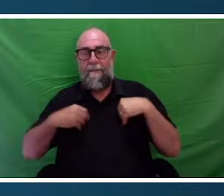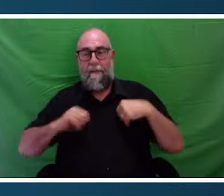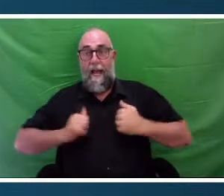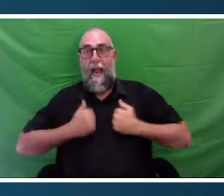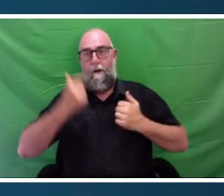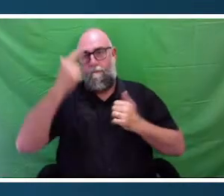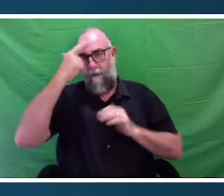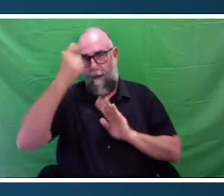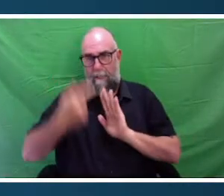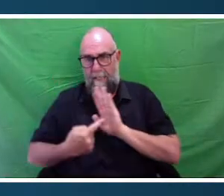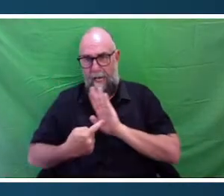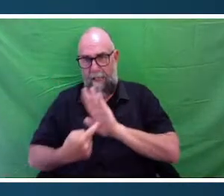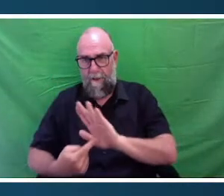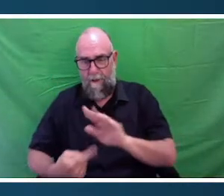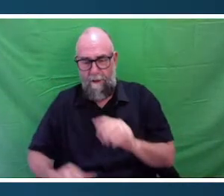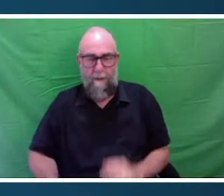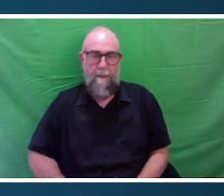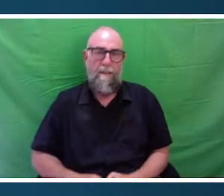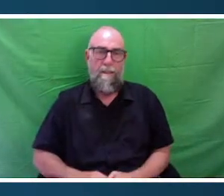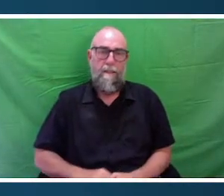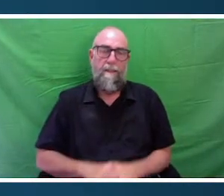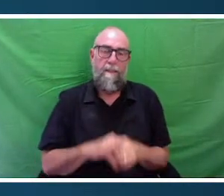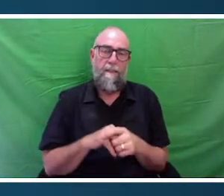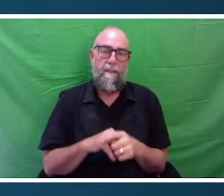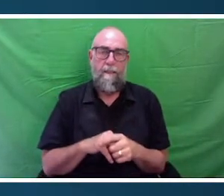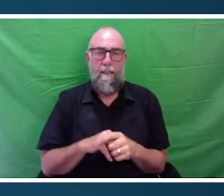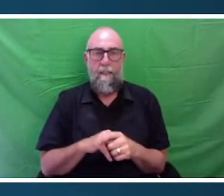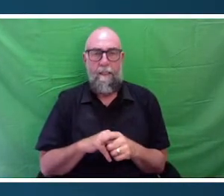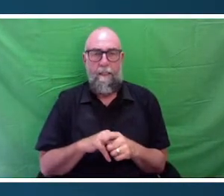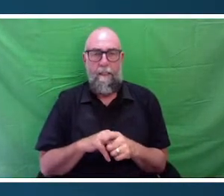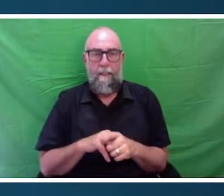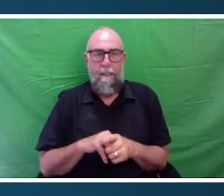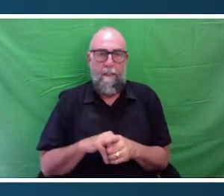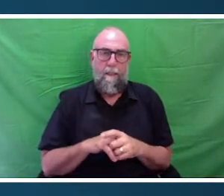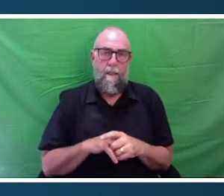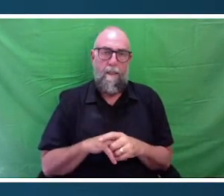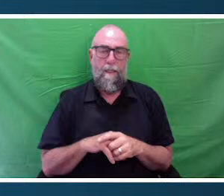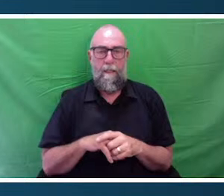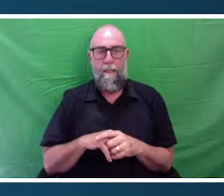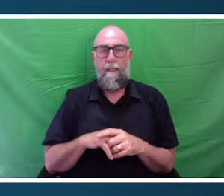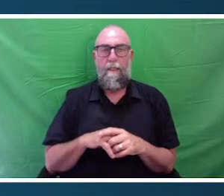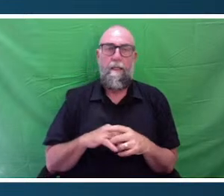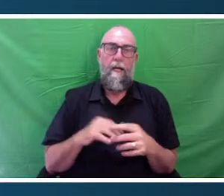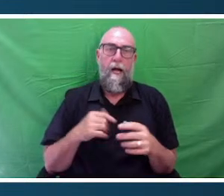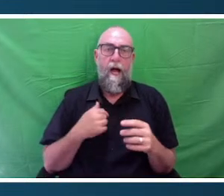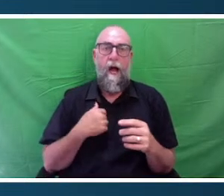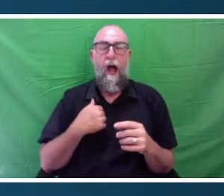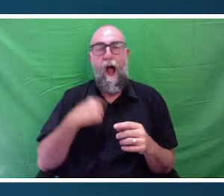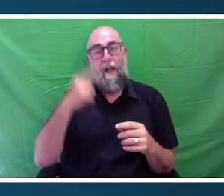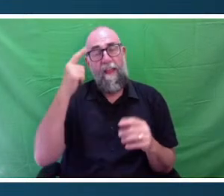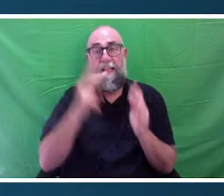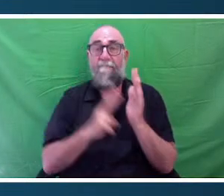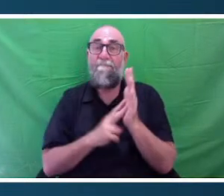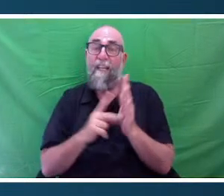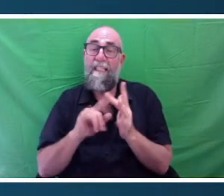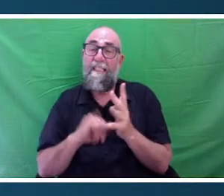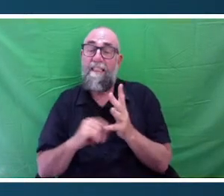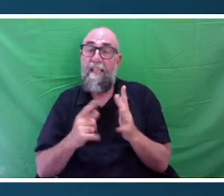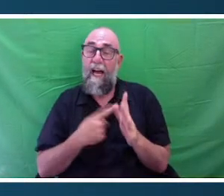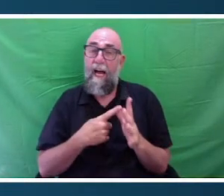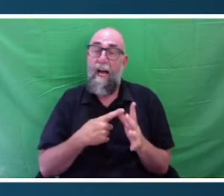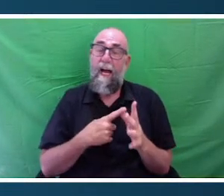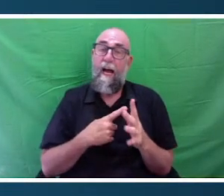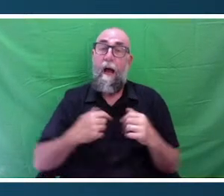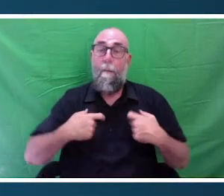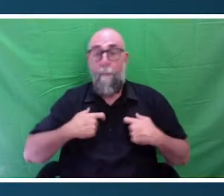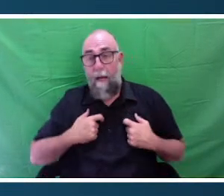we would recommend limiting or removing the specified work requirements for backpackers visa in Australia, and